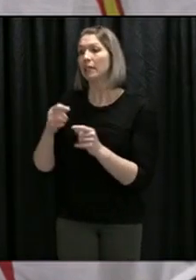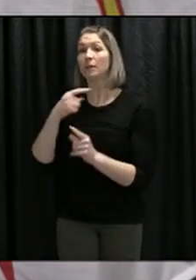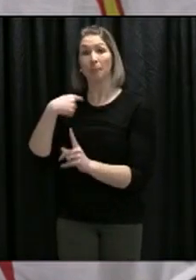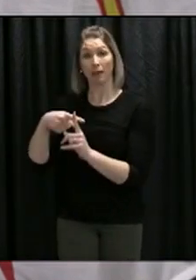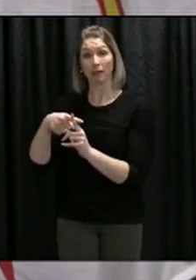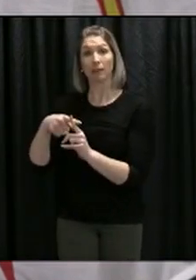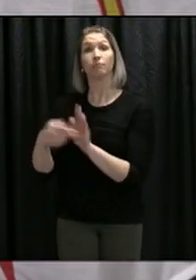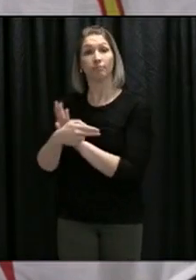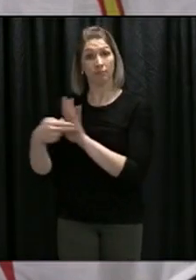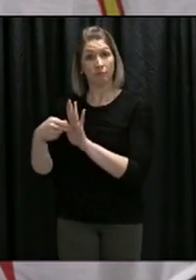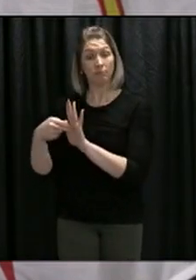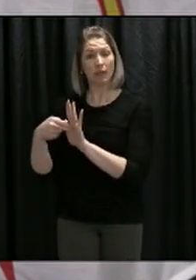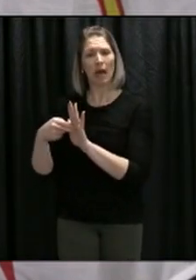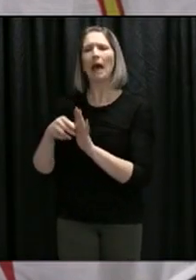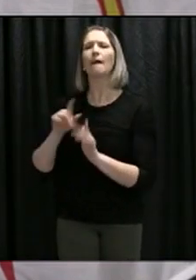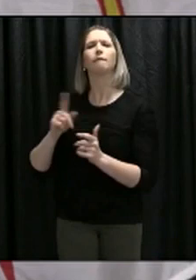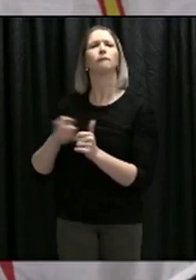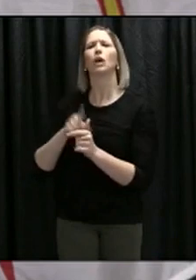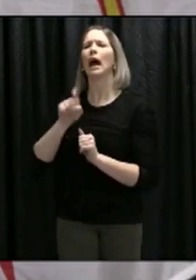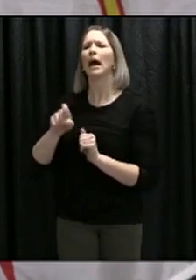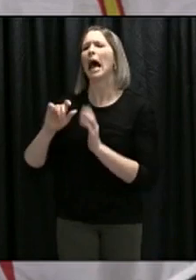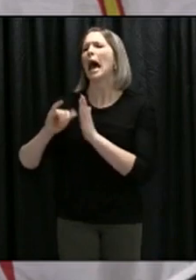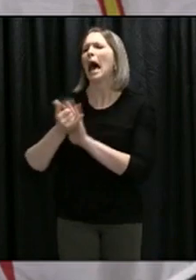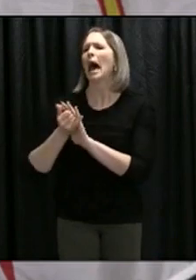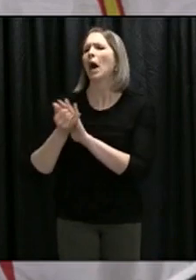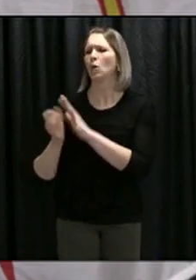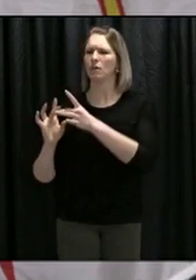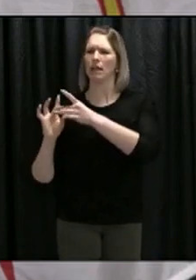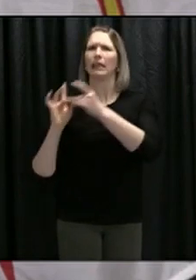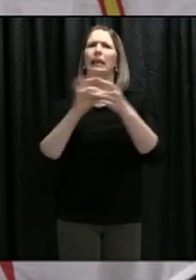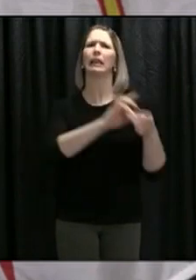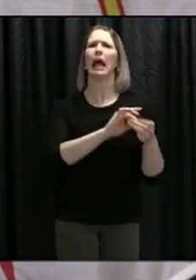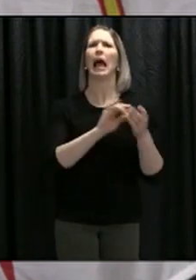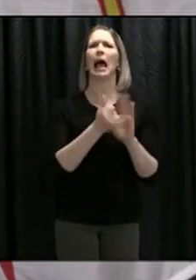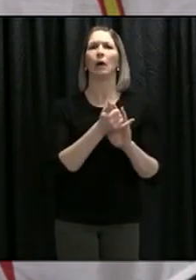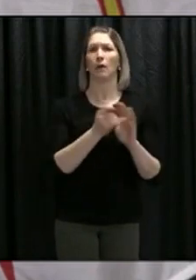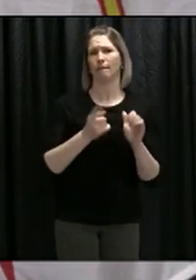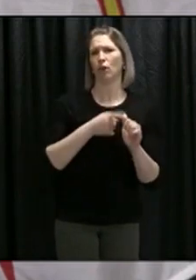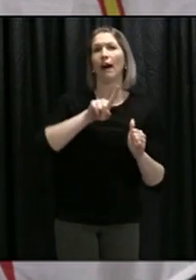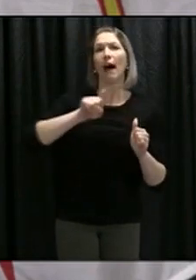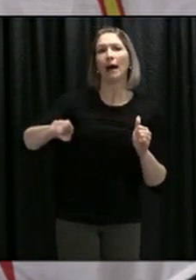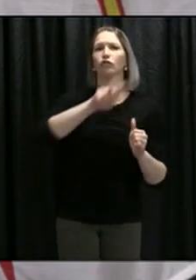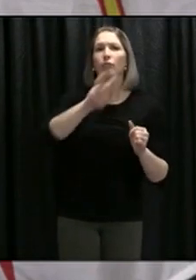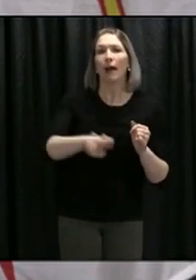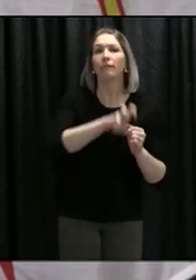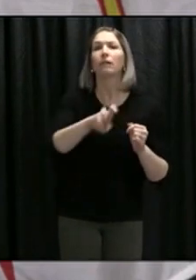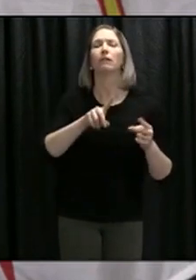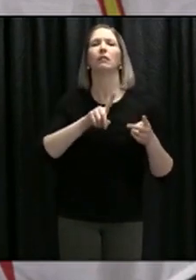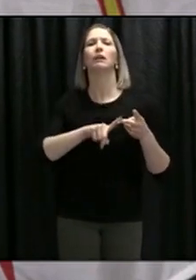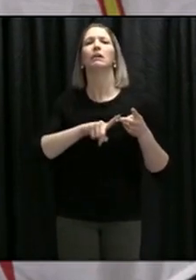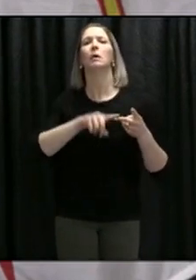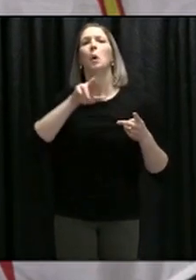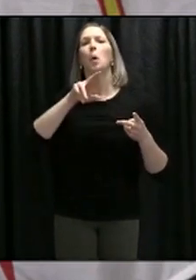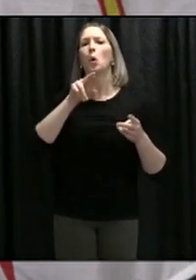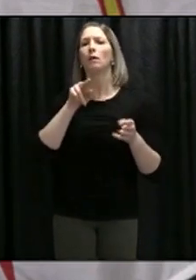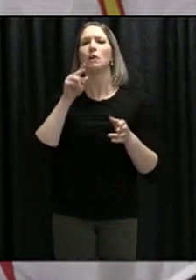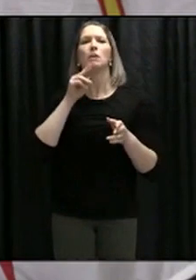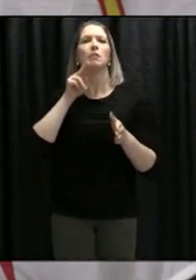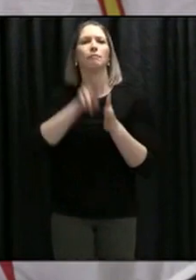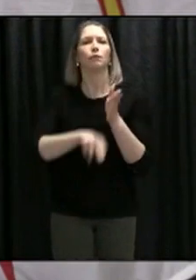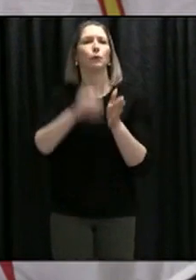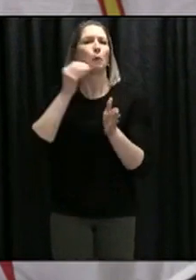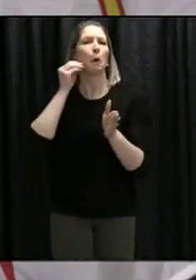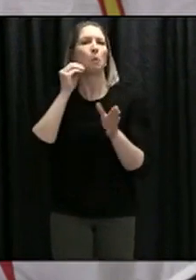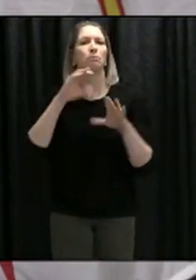could trace cases to a funeral home cluster or to a traveler, and these are actually community transmission